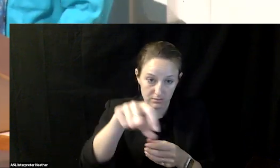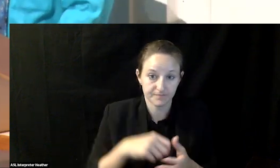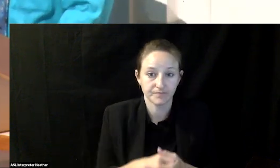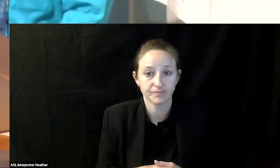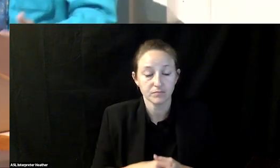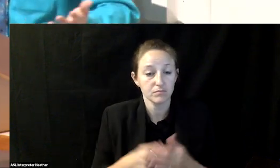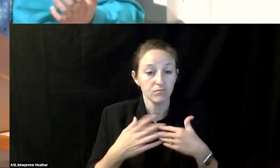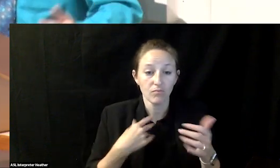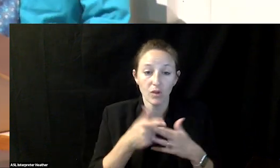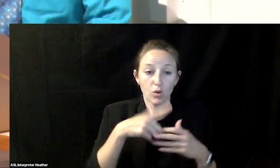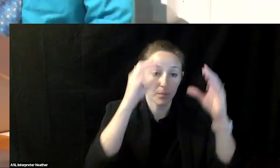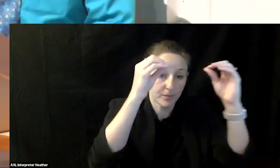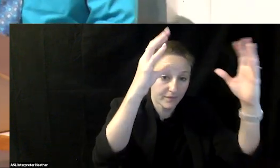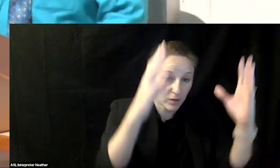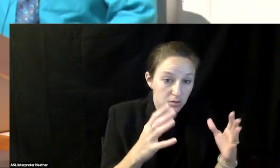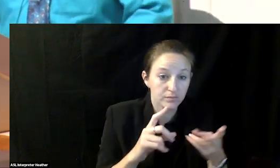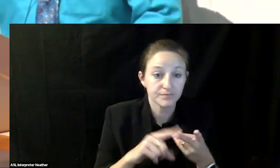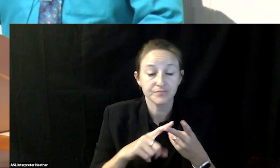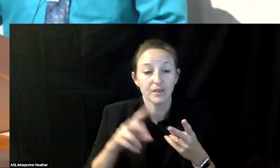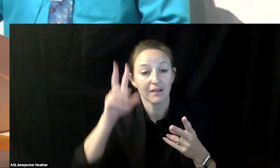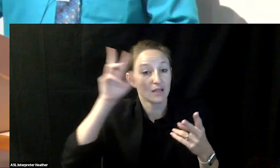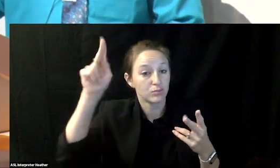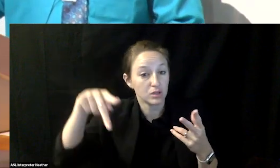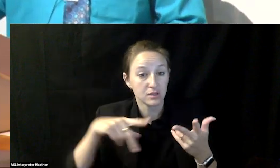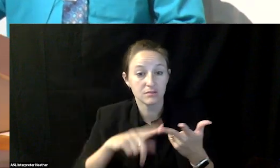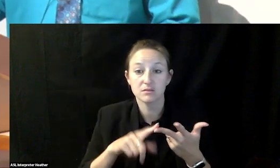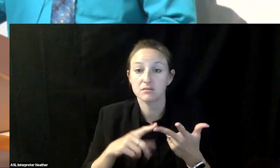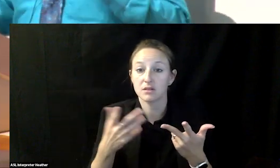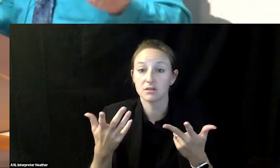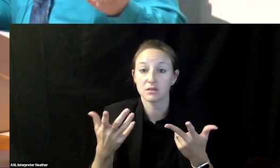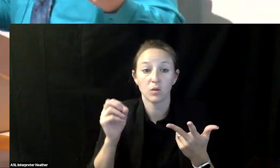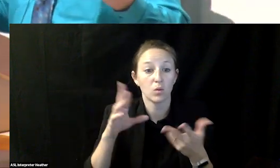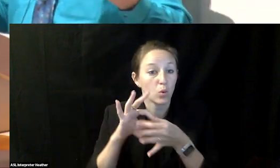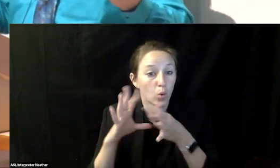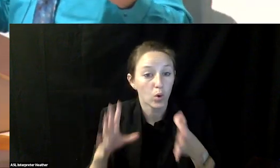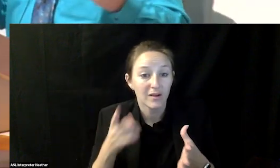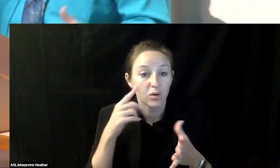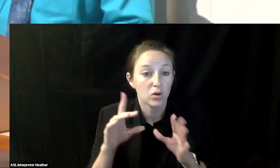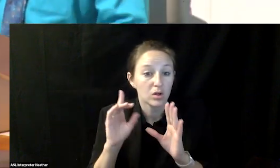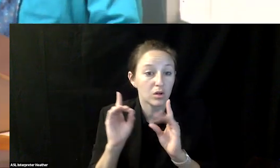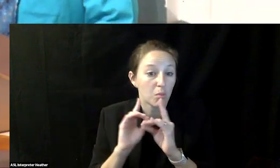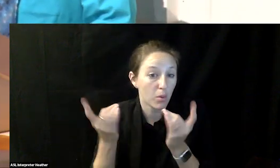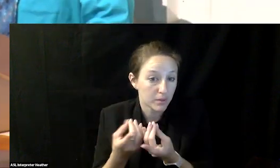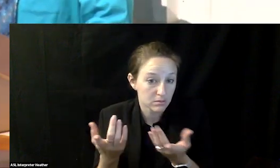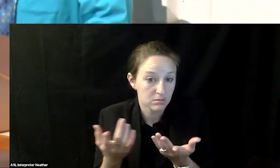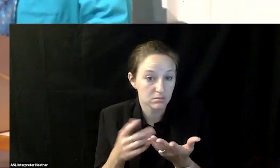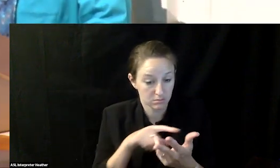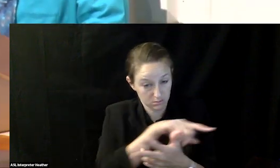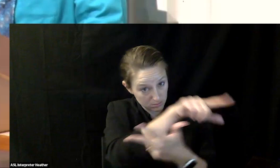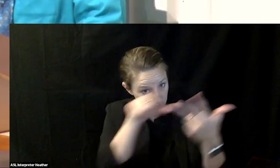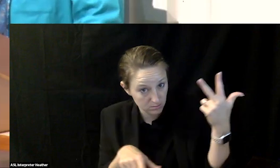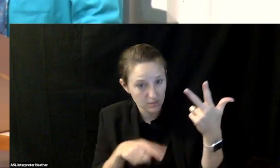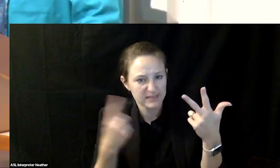are a professor or a vice president or a coordinator for a department, there is something that you can